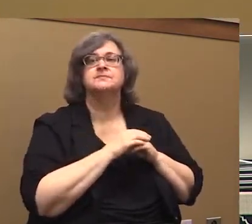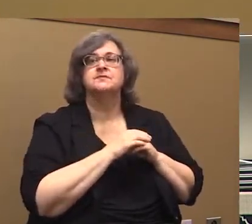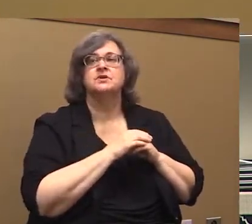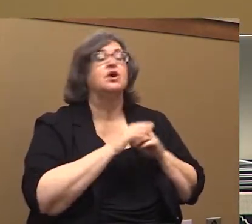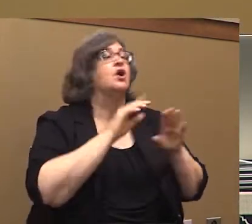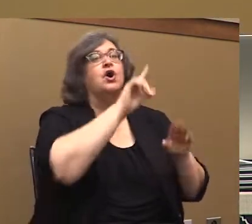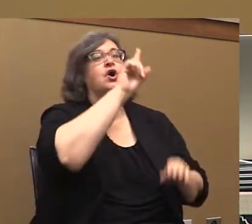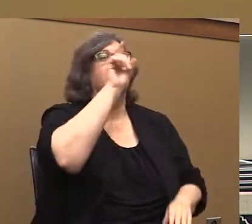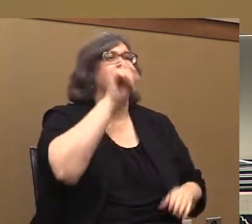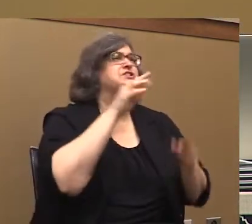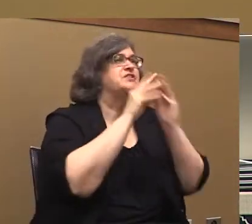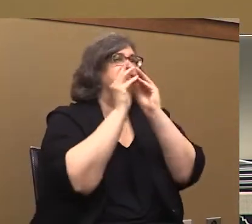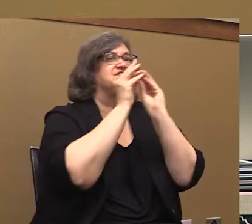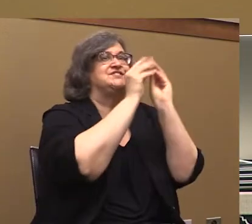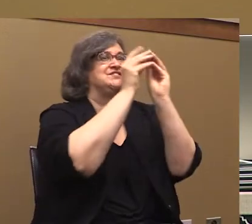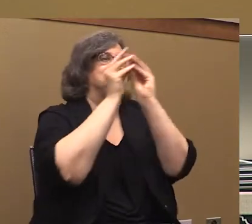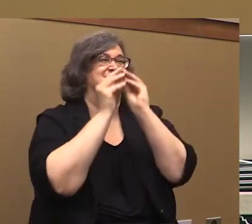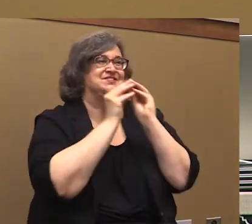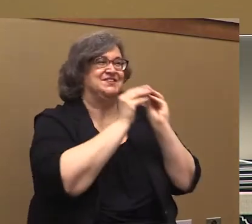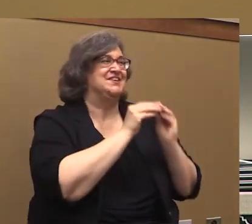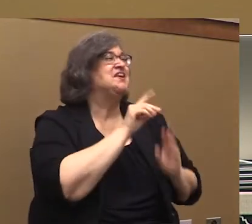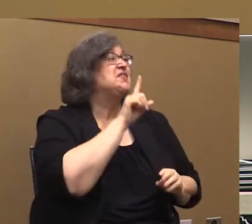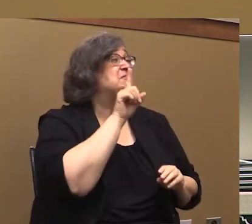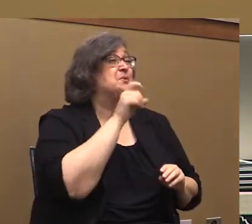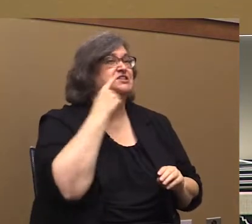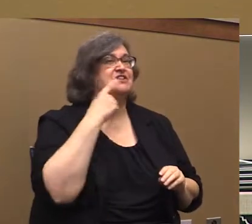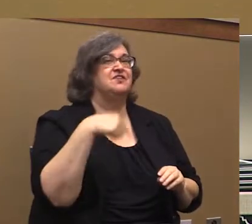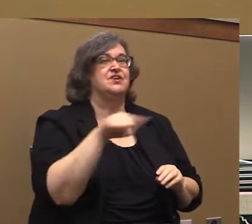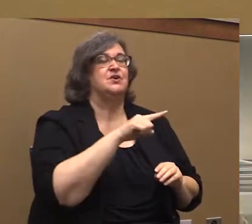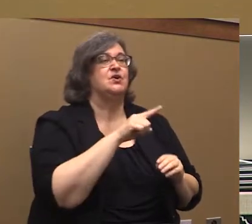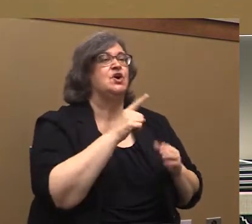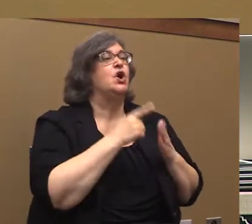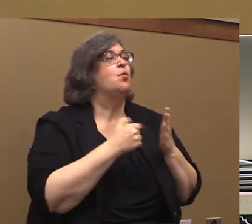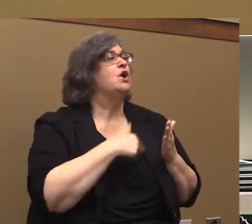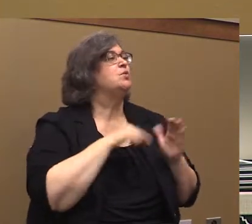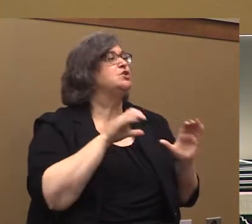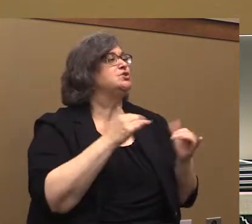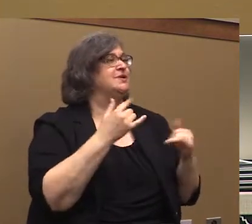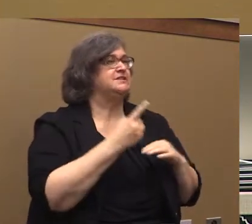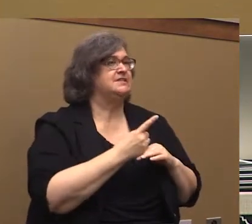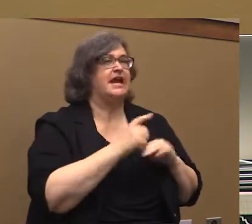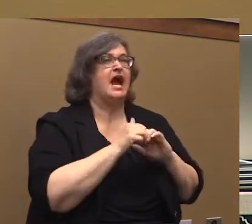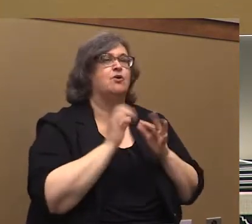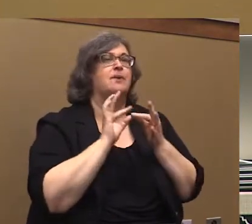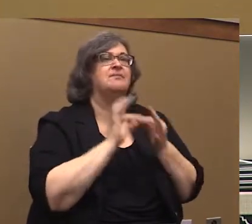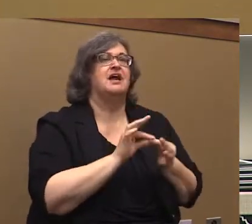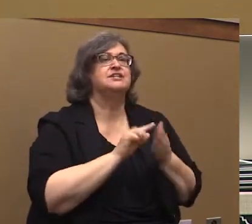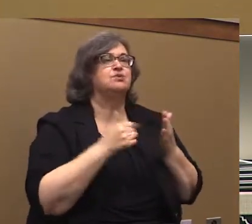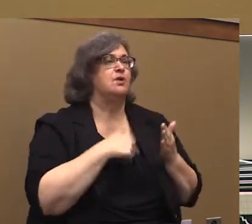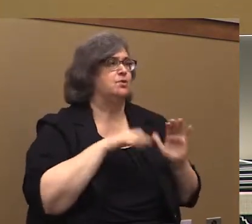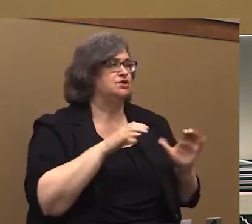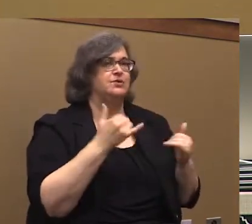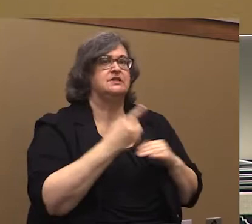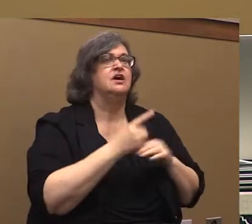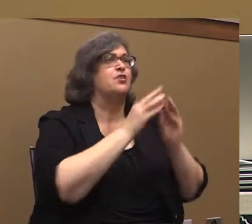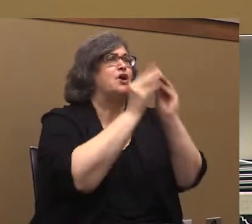But here's the question for you, the application of what we're doing today.